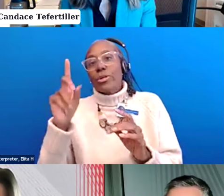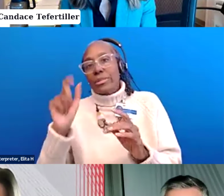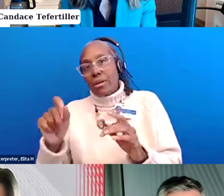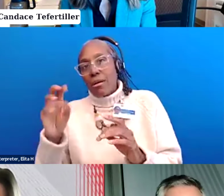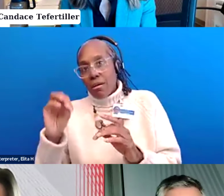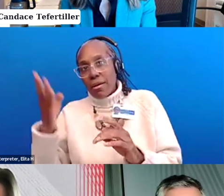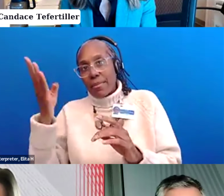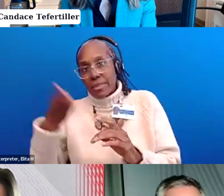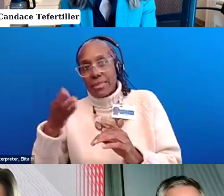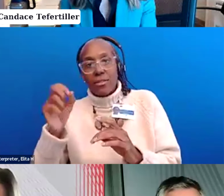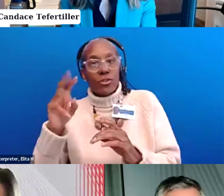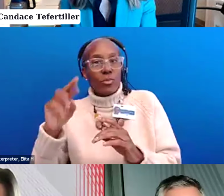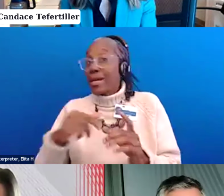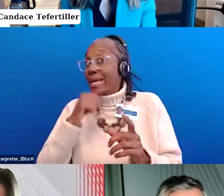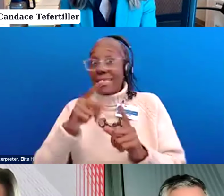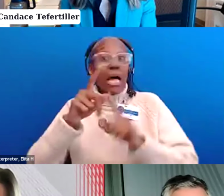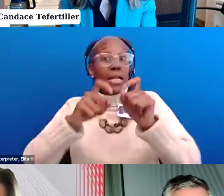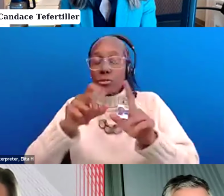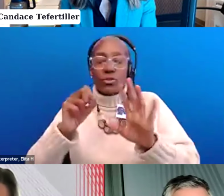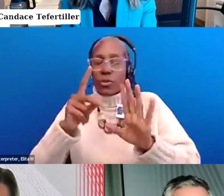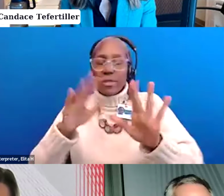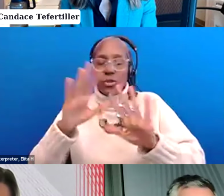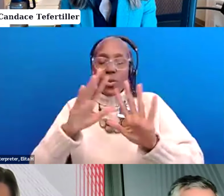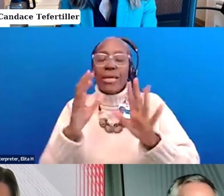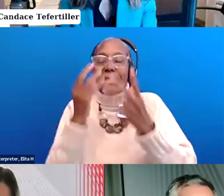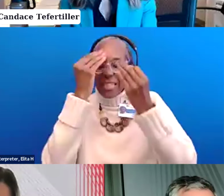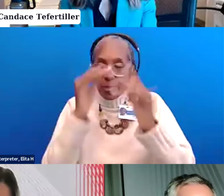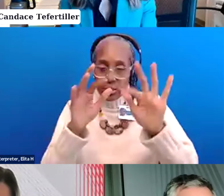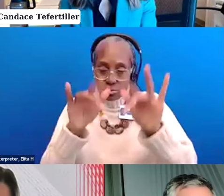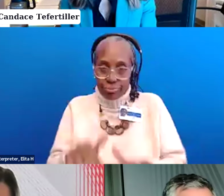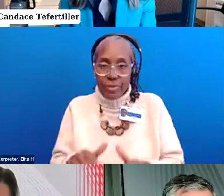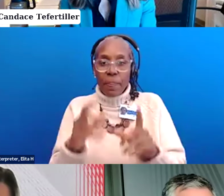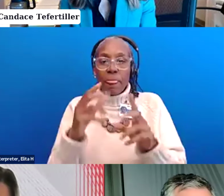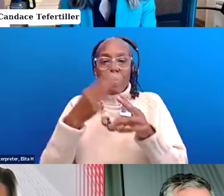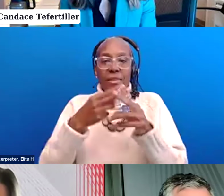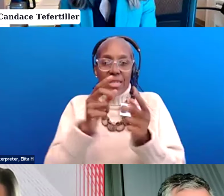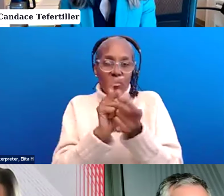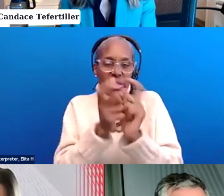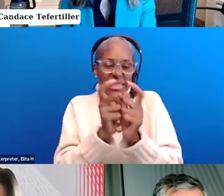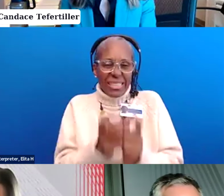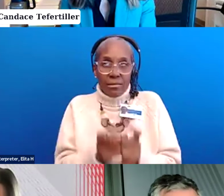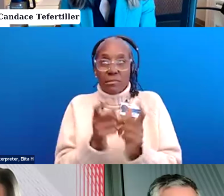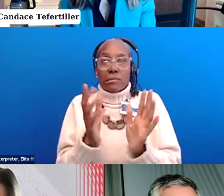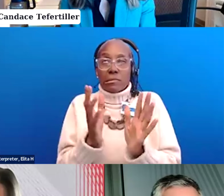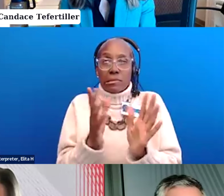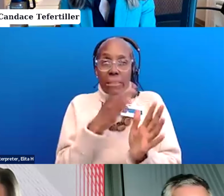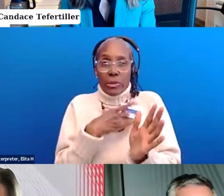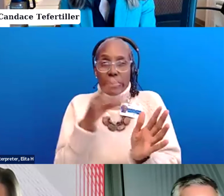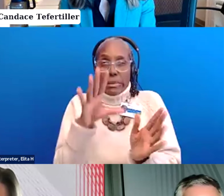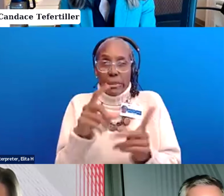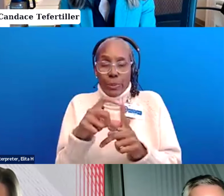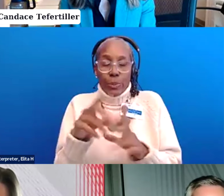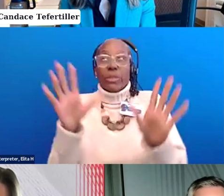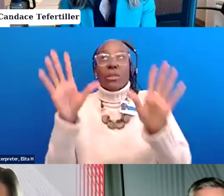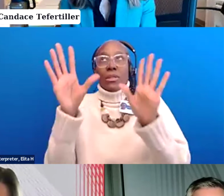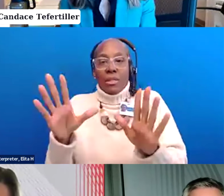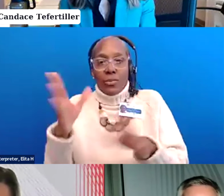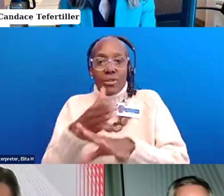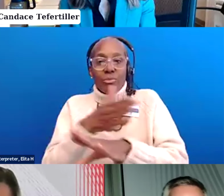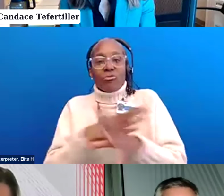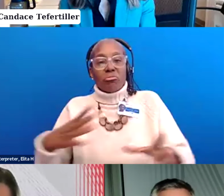survey.onward.com.support. Not a survey, though. It's just kind of an entry form with a name that could use a little work. Okay, so that's an improvement opportunity for us.